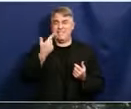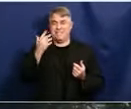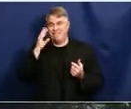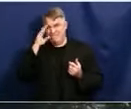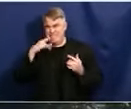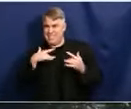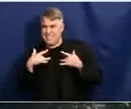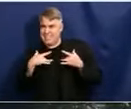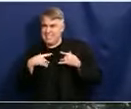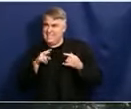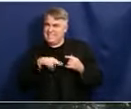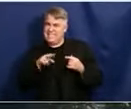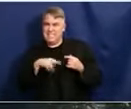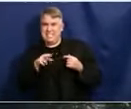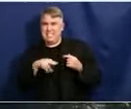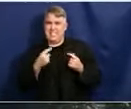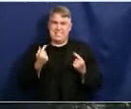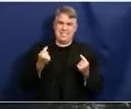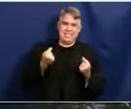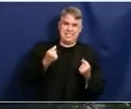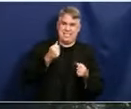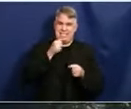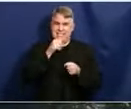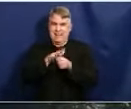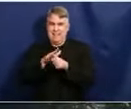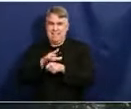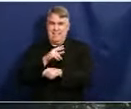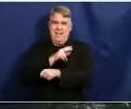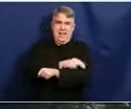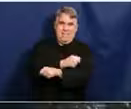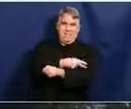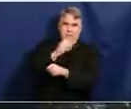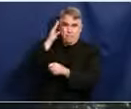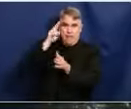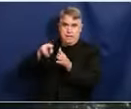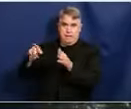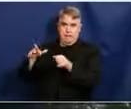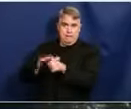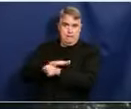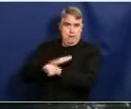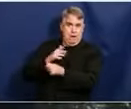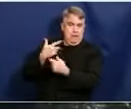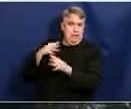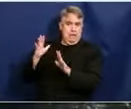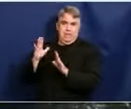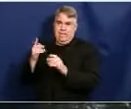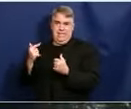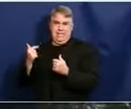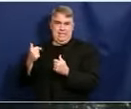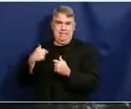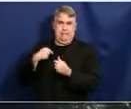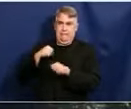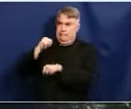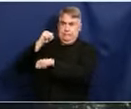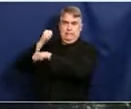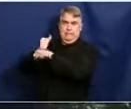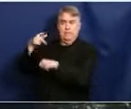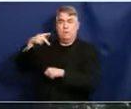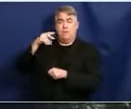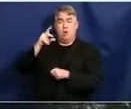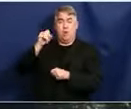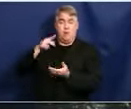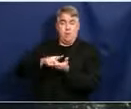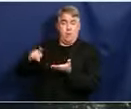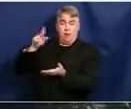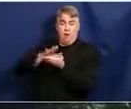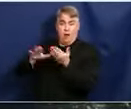running out of healthcare facility beds. And we set up a federal medical station and an alternate care site at Palomar. And we're now in a position that we